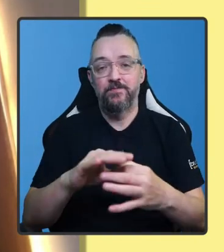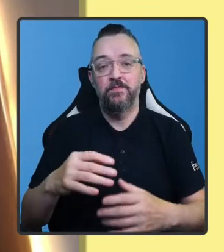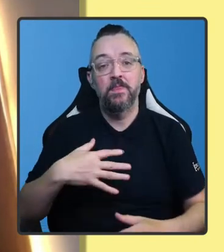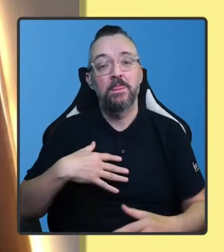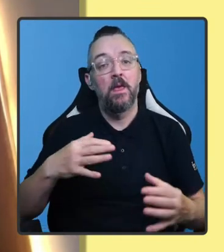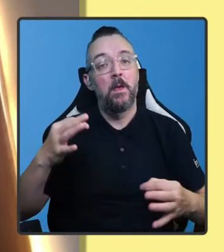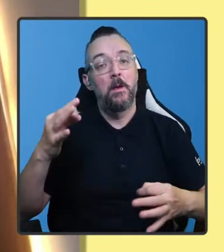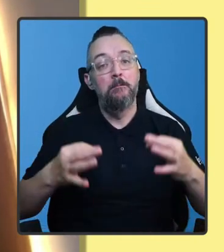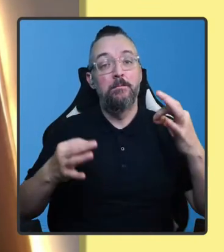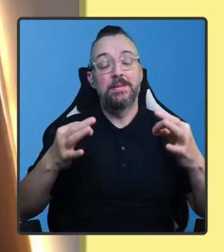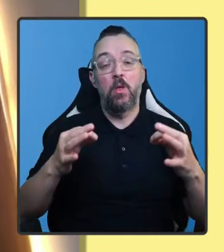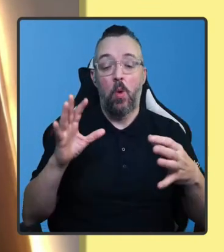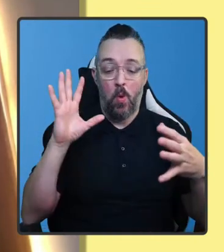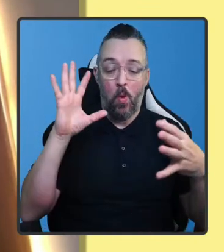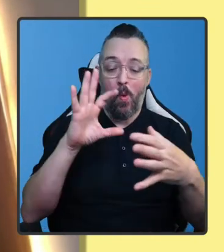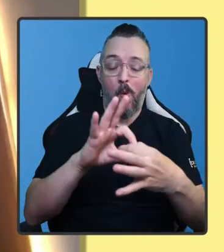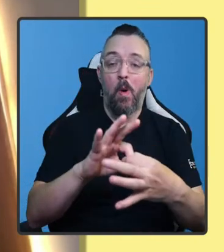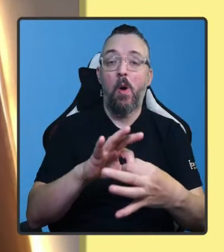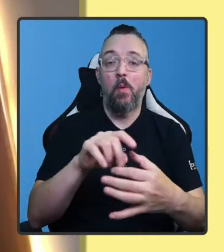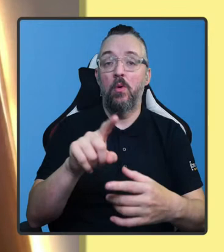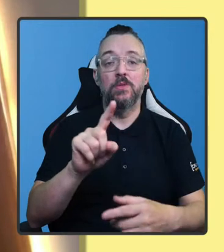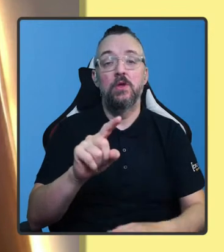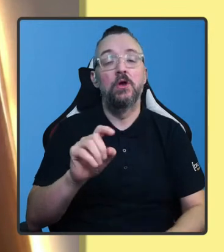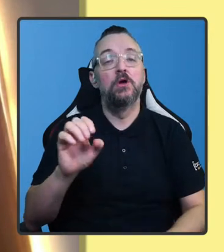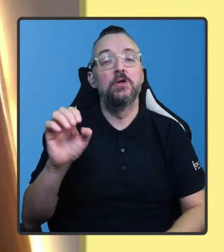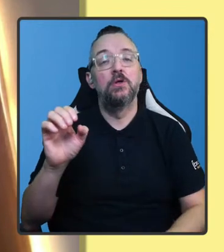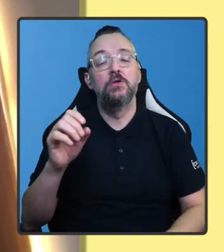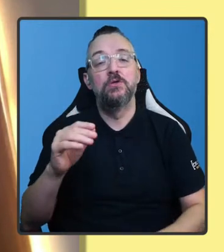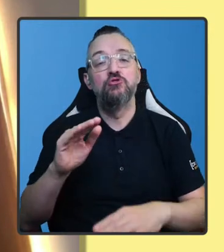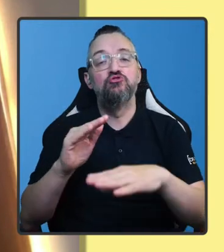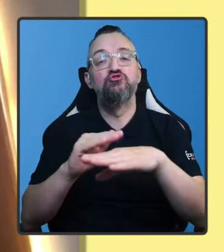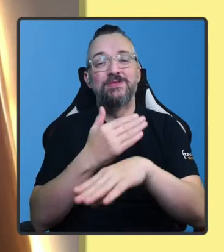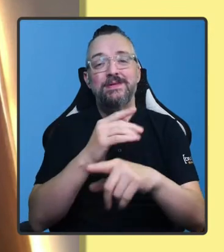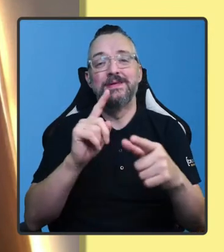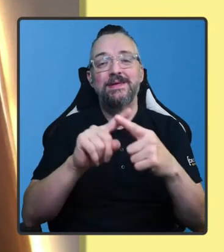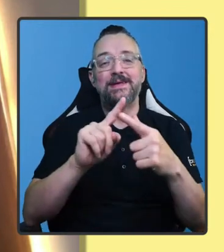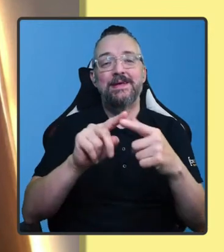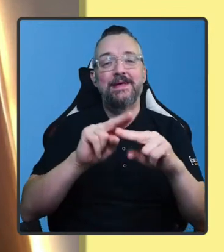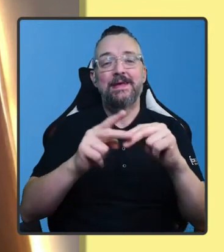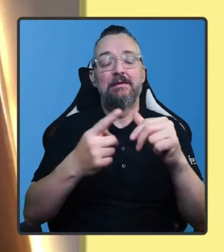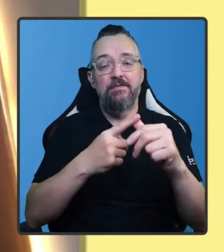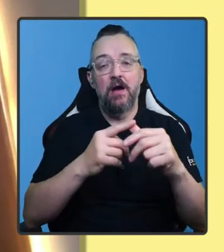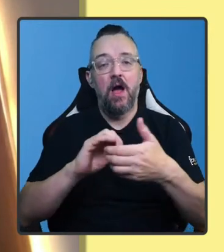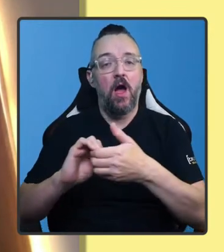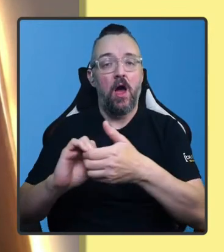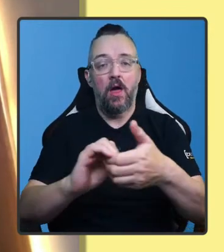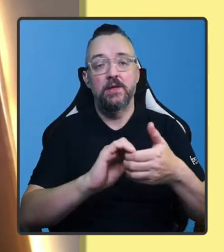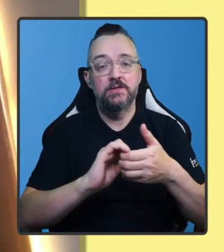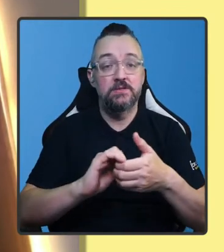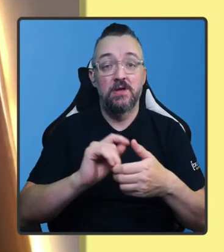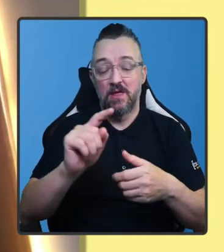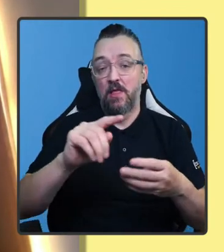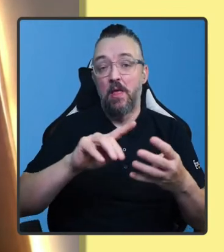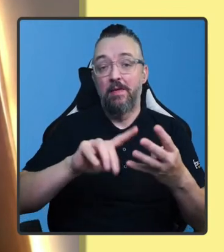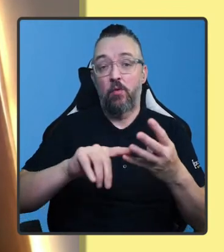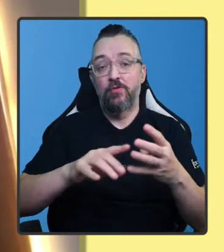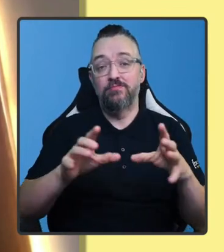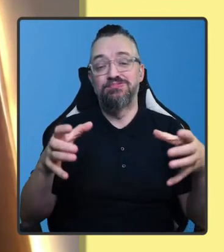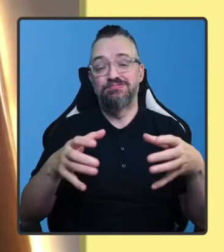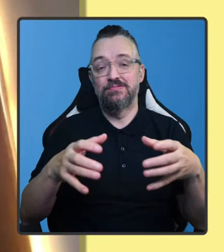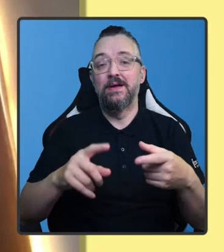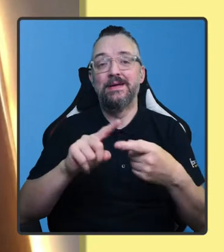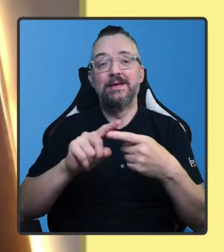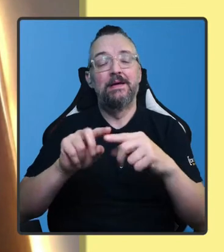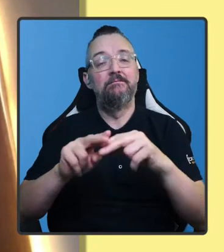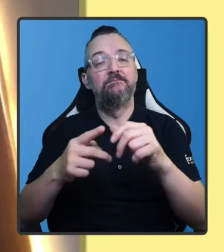the European Parliament is the Green IFA Alliance, the fourth largest political parliamentary group. IFA granted Aileen,